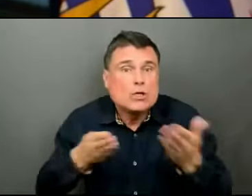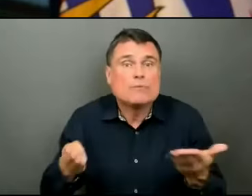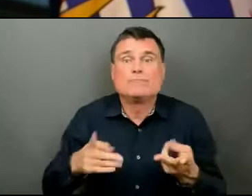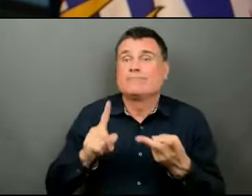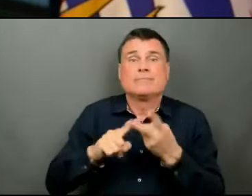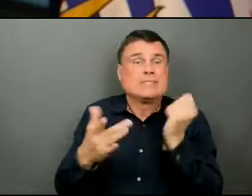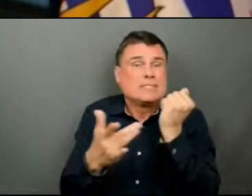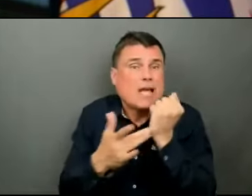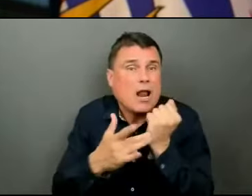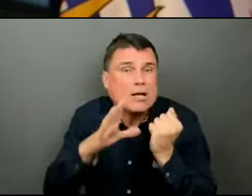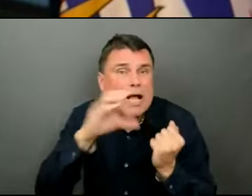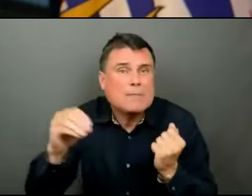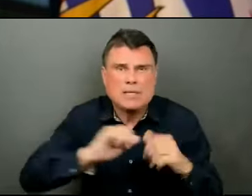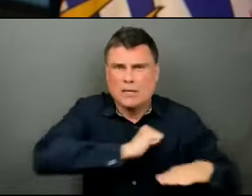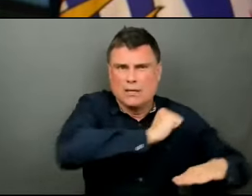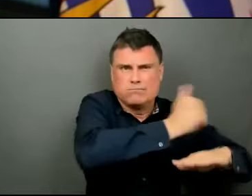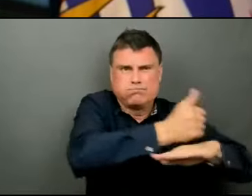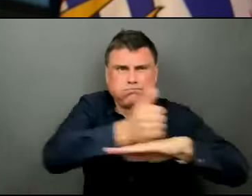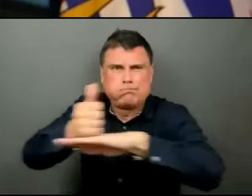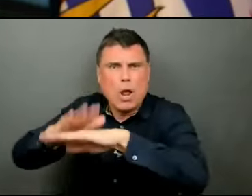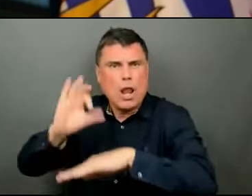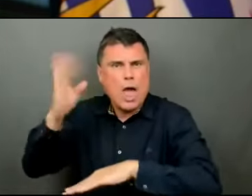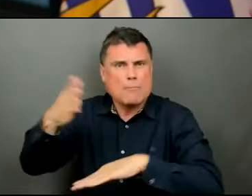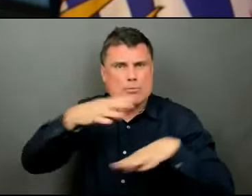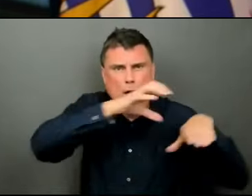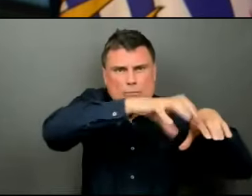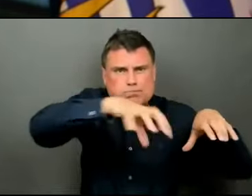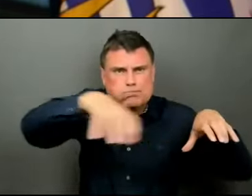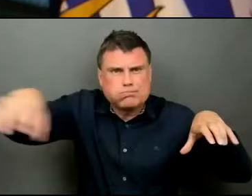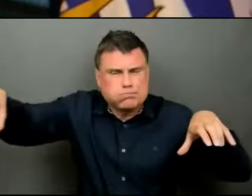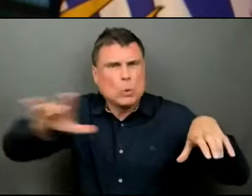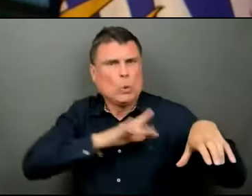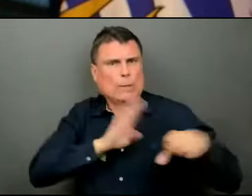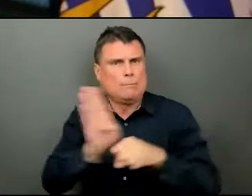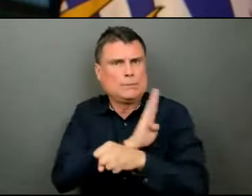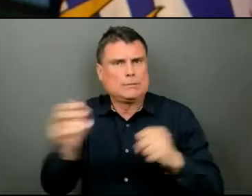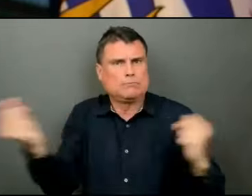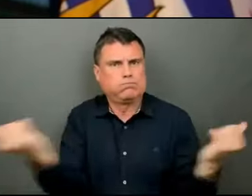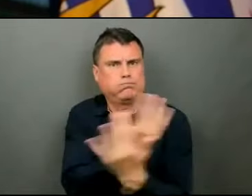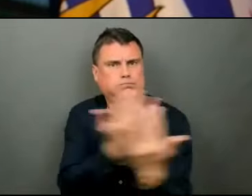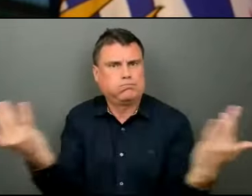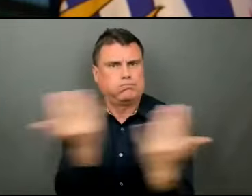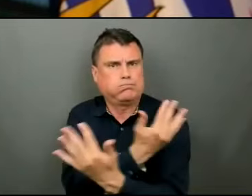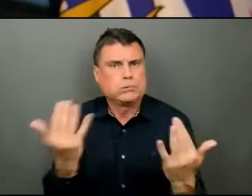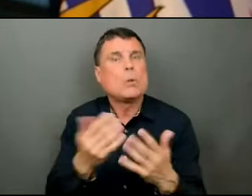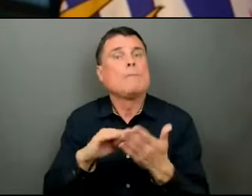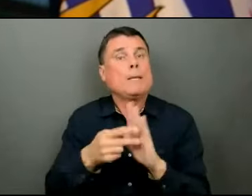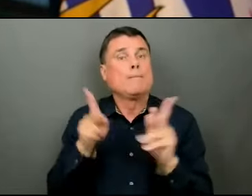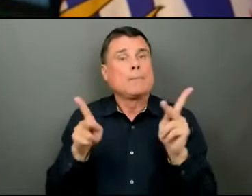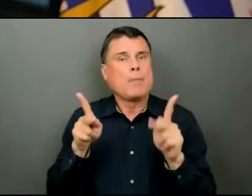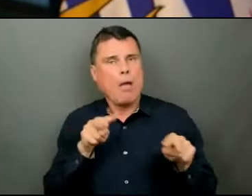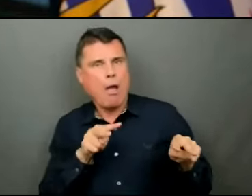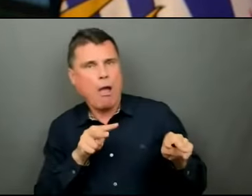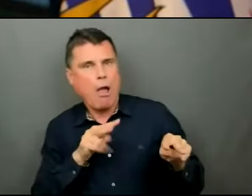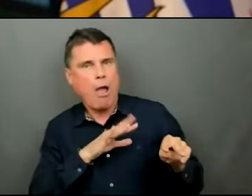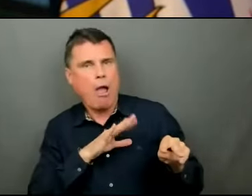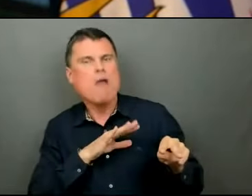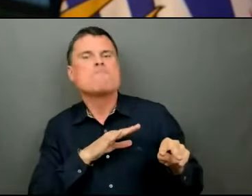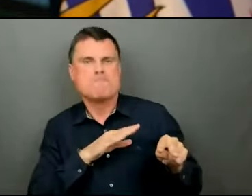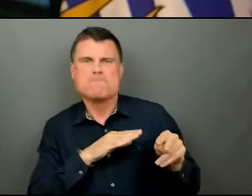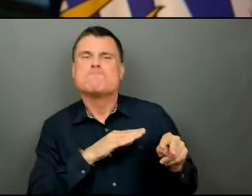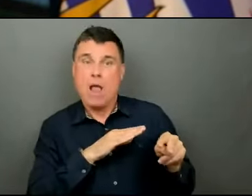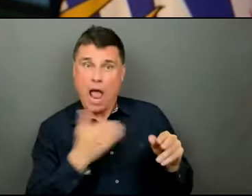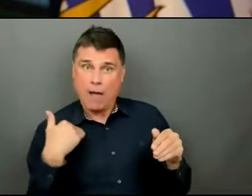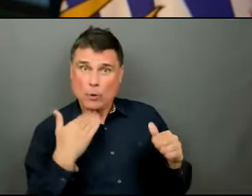will allow an unprecedented amount of investor confidence and interest in what is already one of the most important job